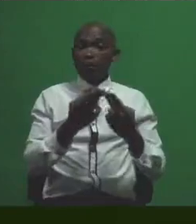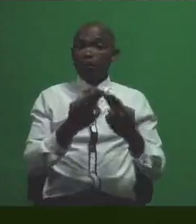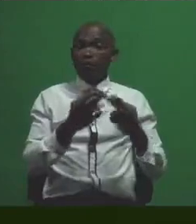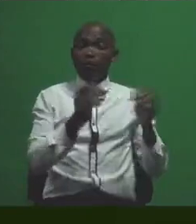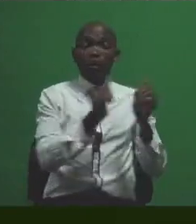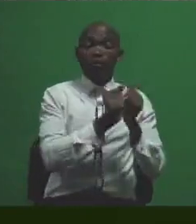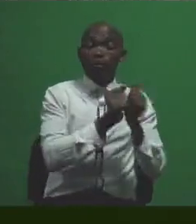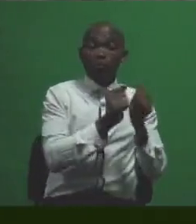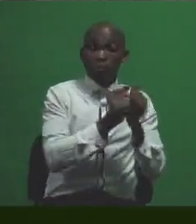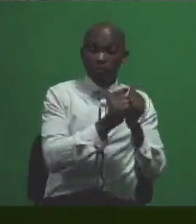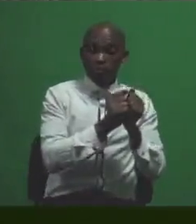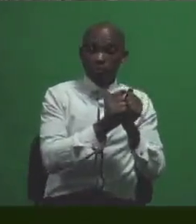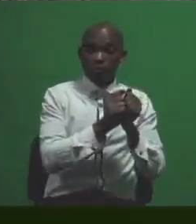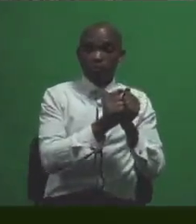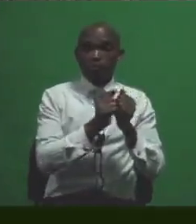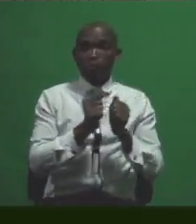laboratory equipment.